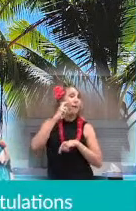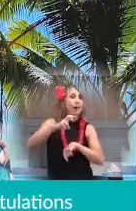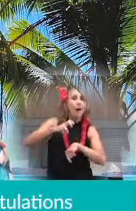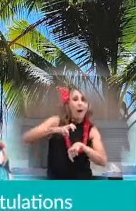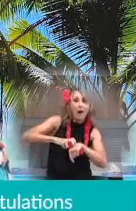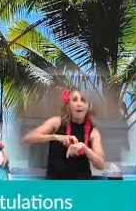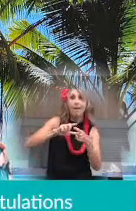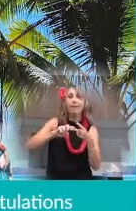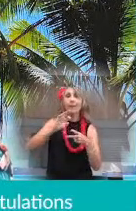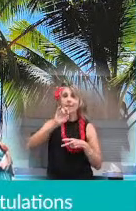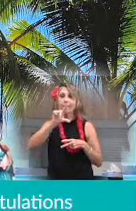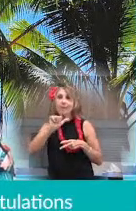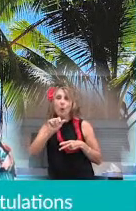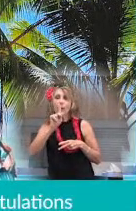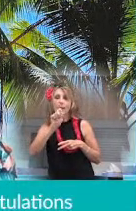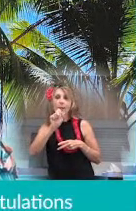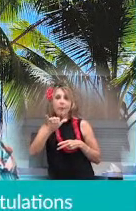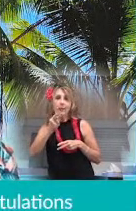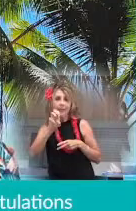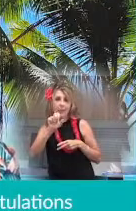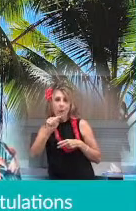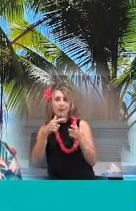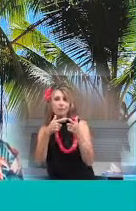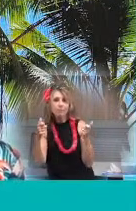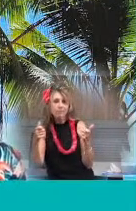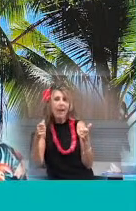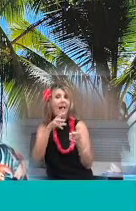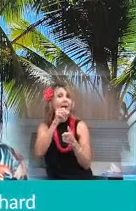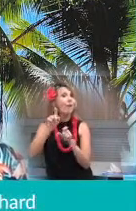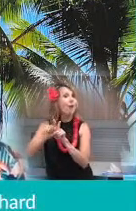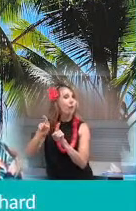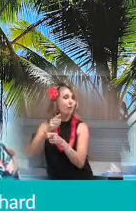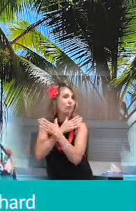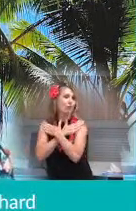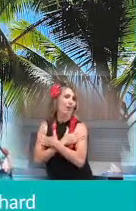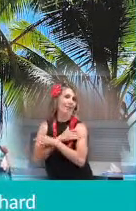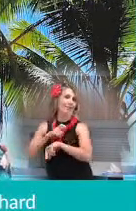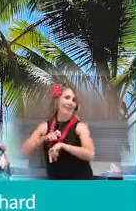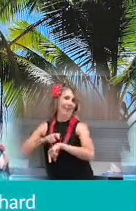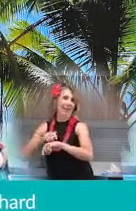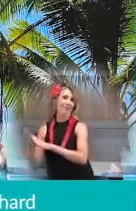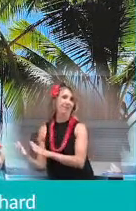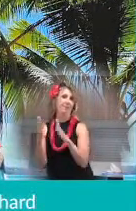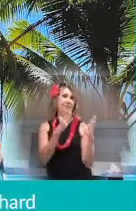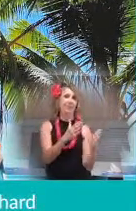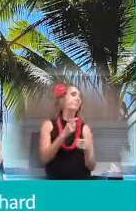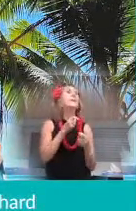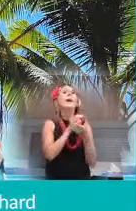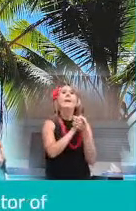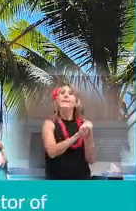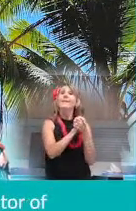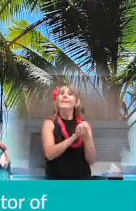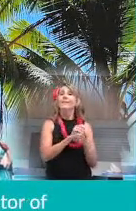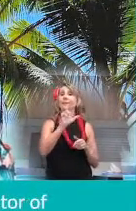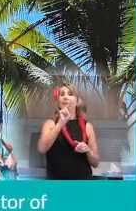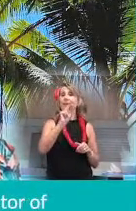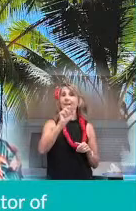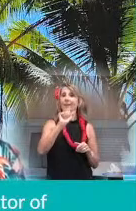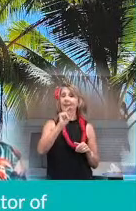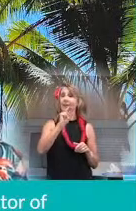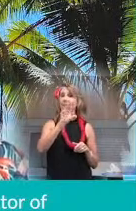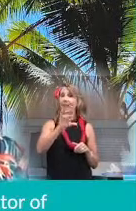much-deserved downtime. Congratulations. And now, congratulations to Nancy Bayshard,